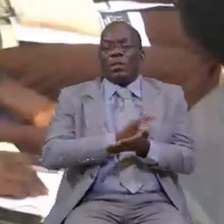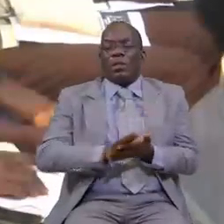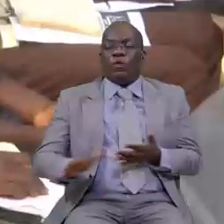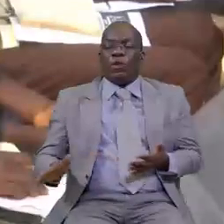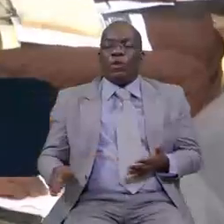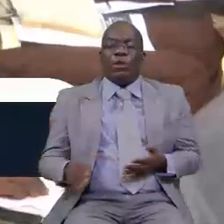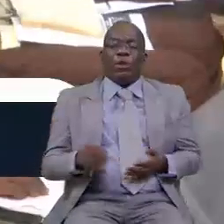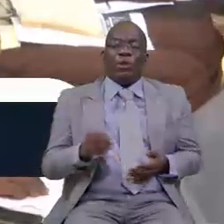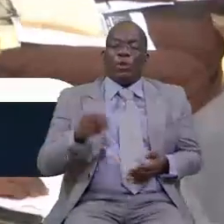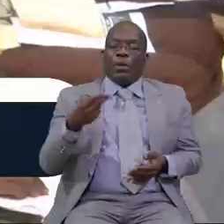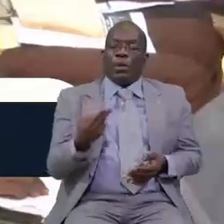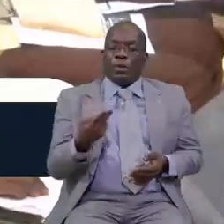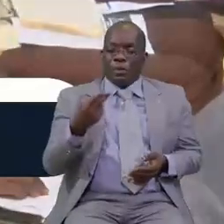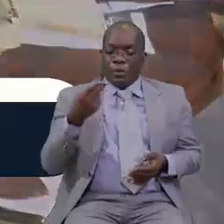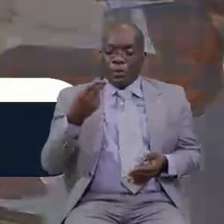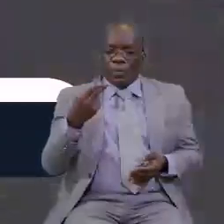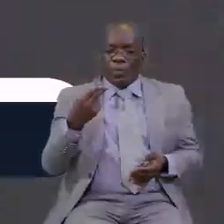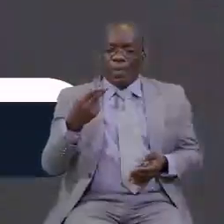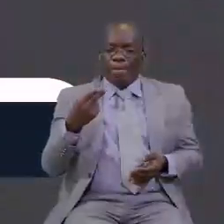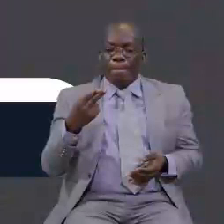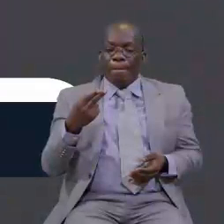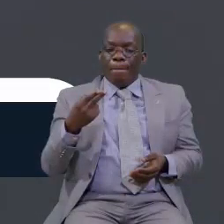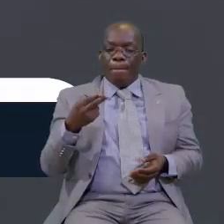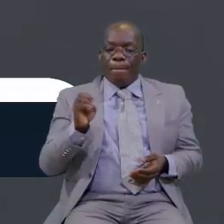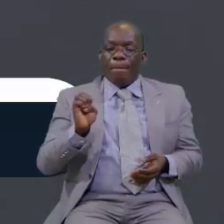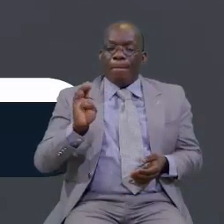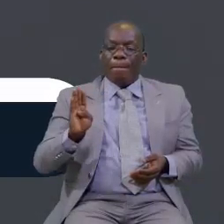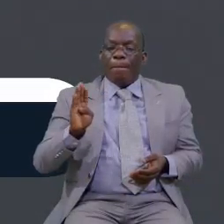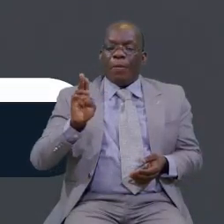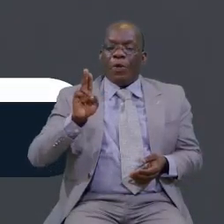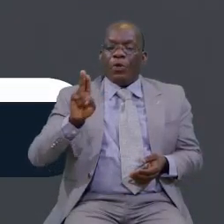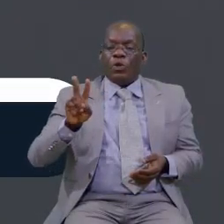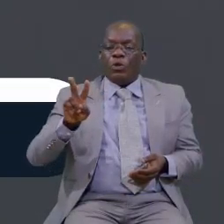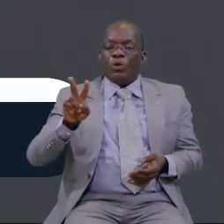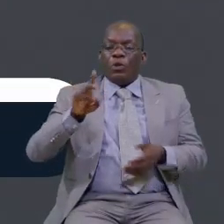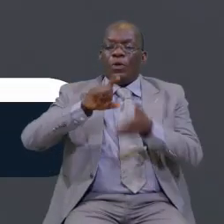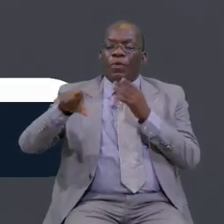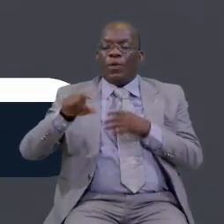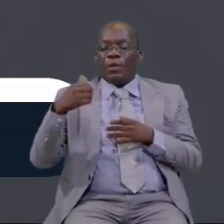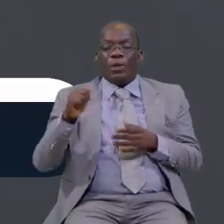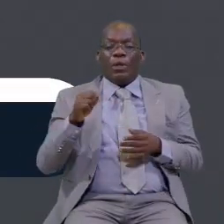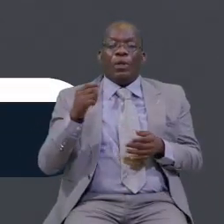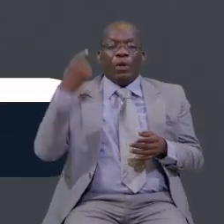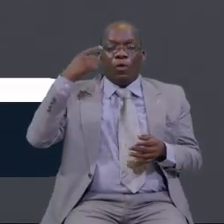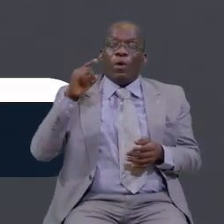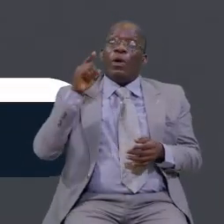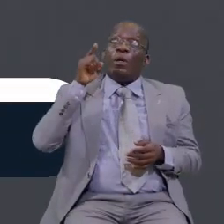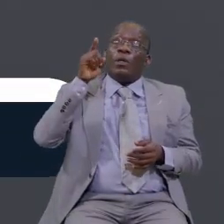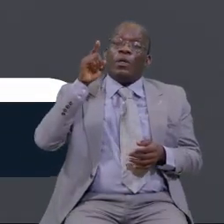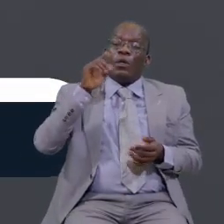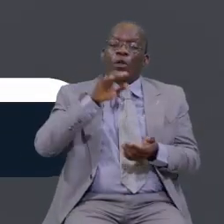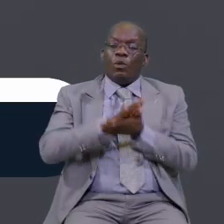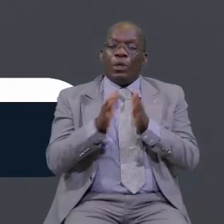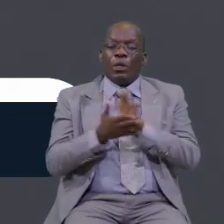2, reading from verse 10. For it became him for whom are all